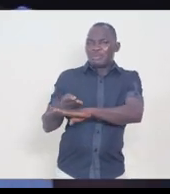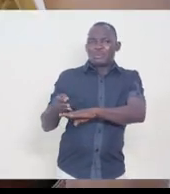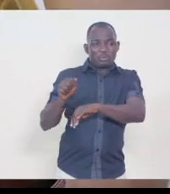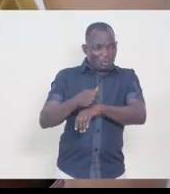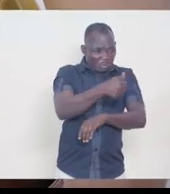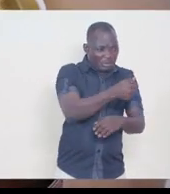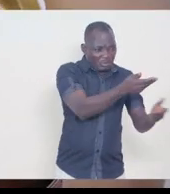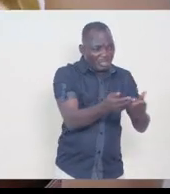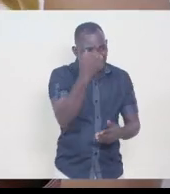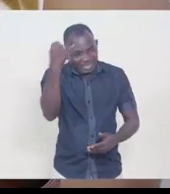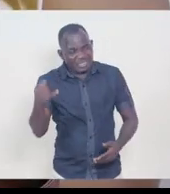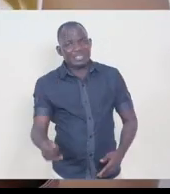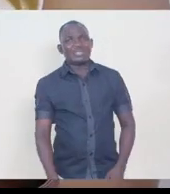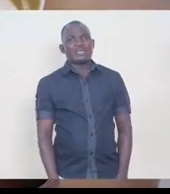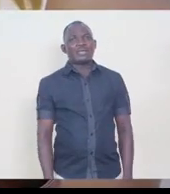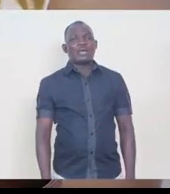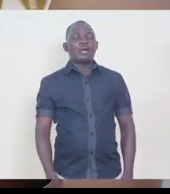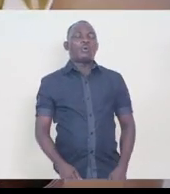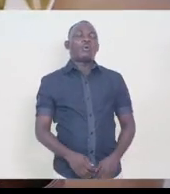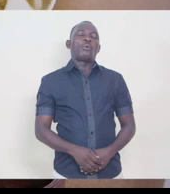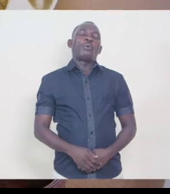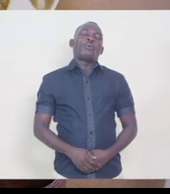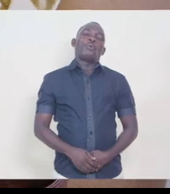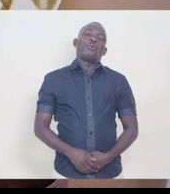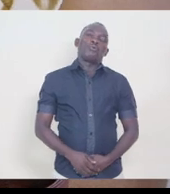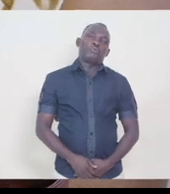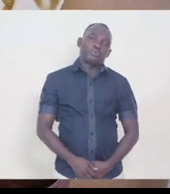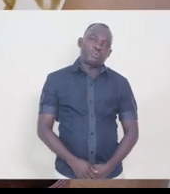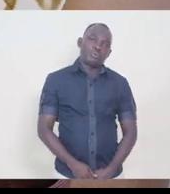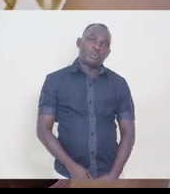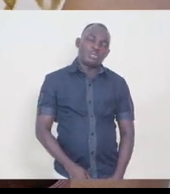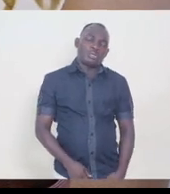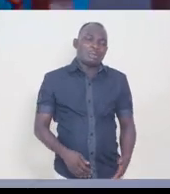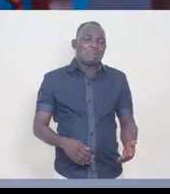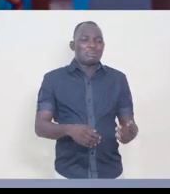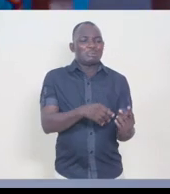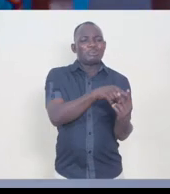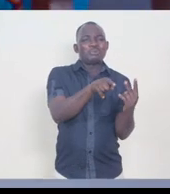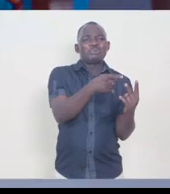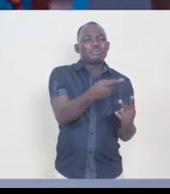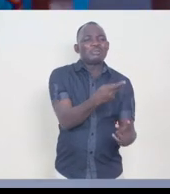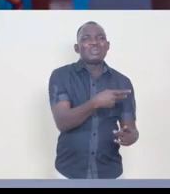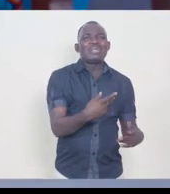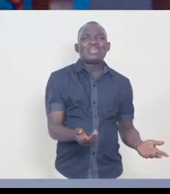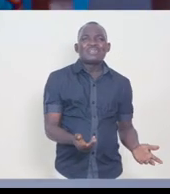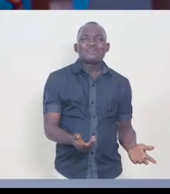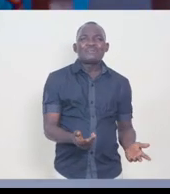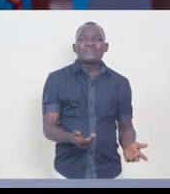your idea. Well, one of us,